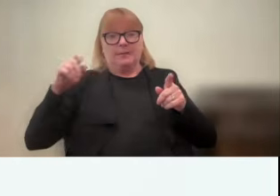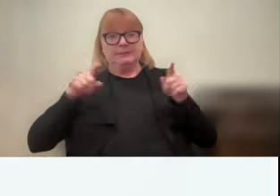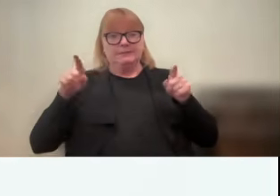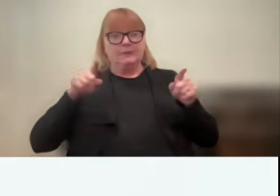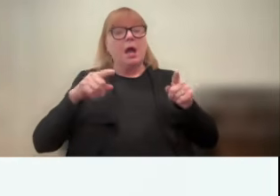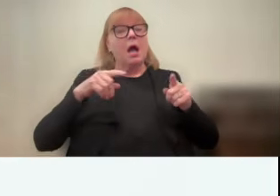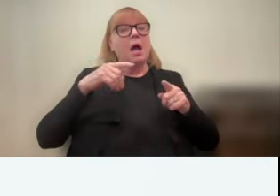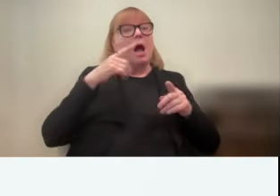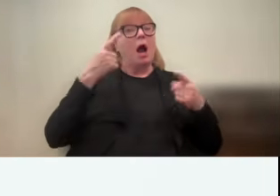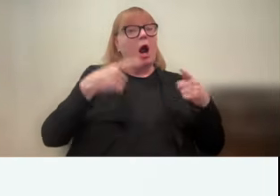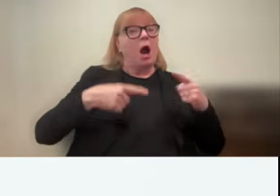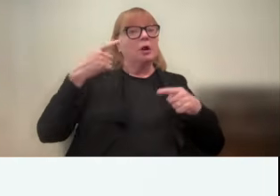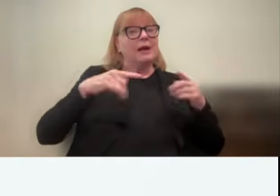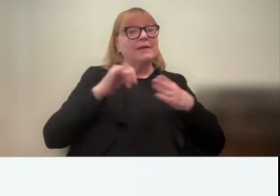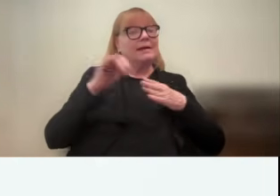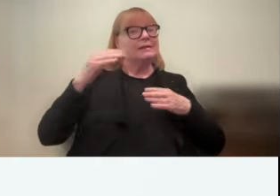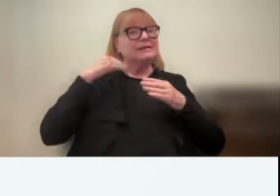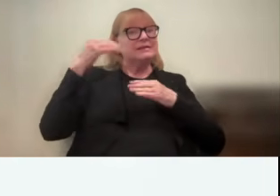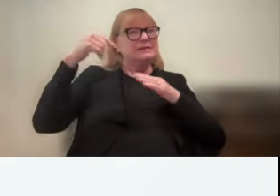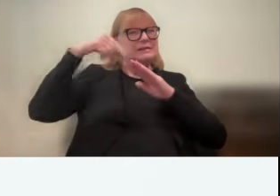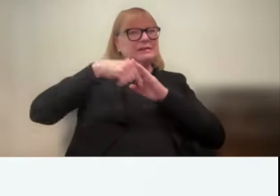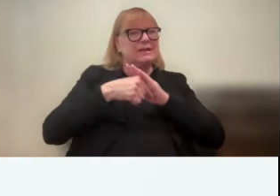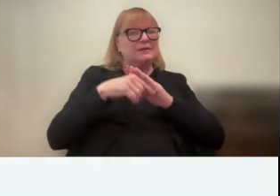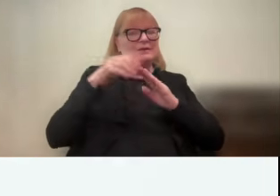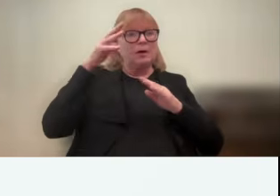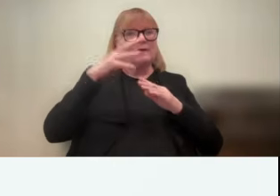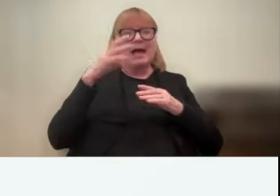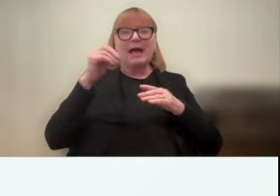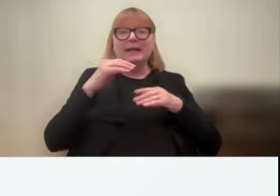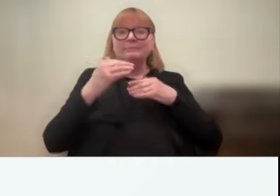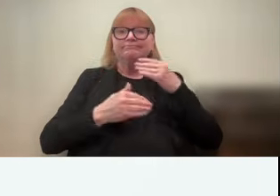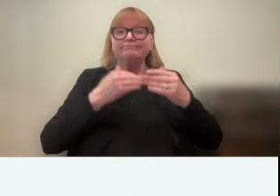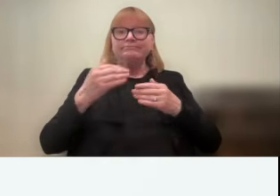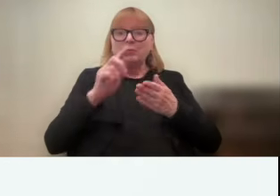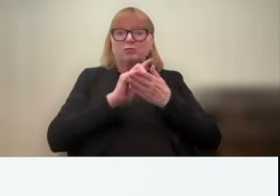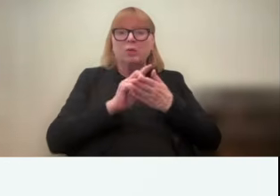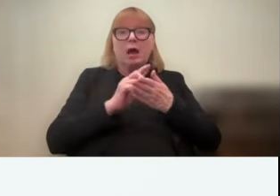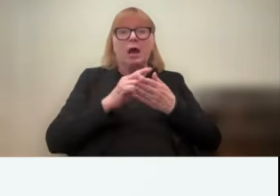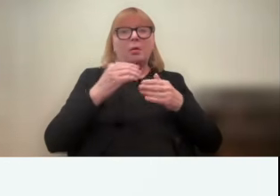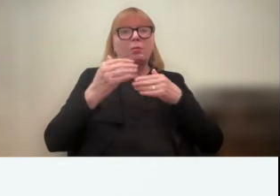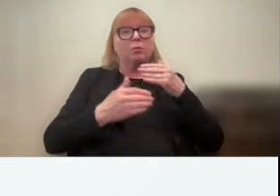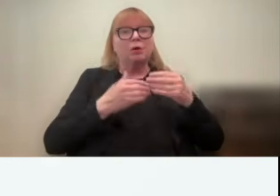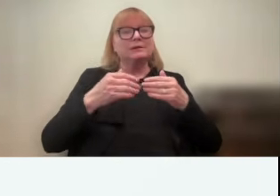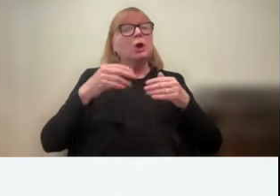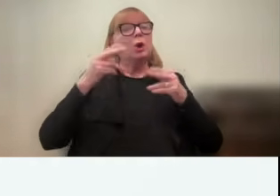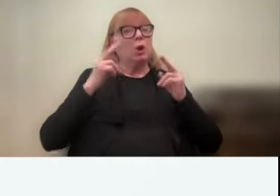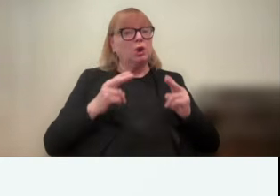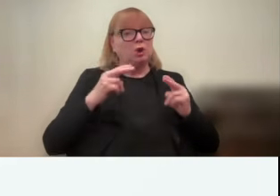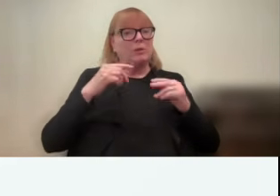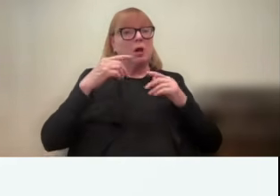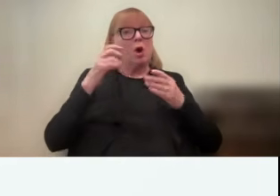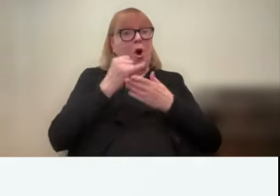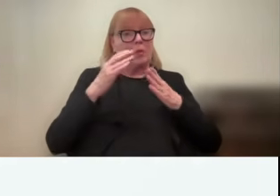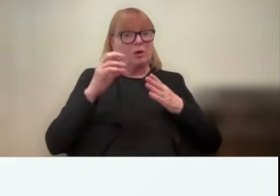that his extensive prompt crafting and iterative design process rose to the level of human authorship.